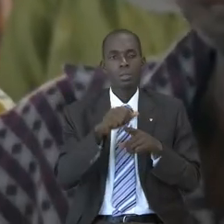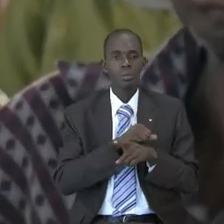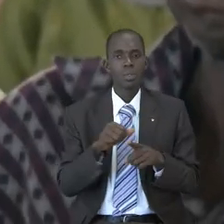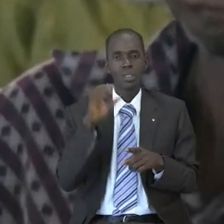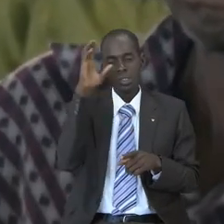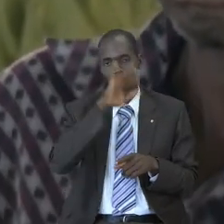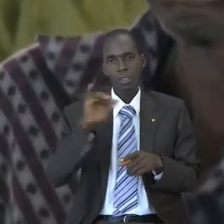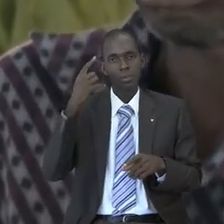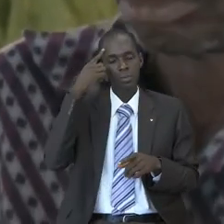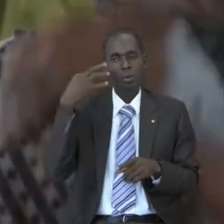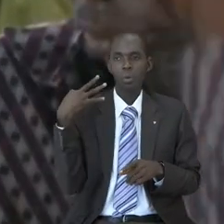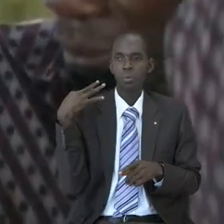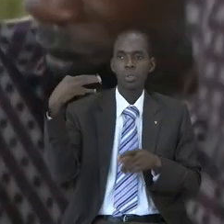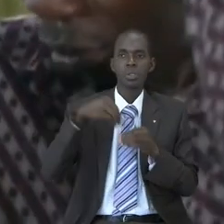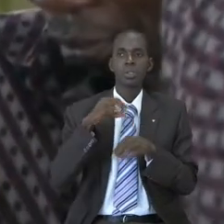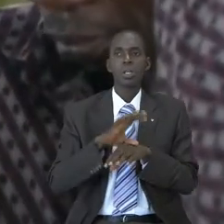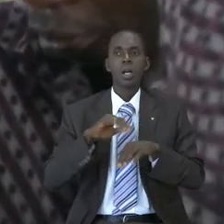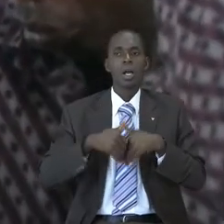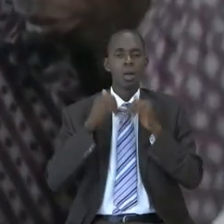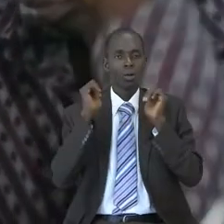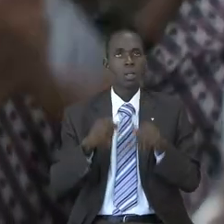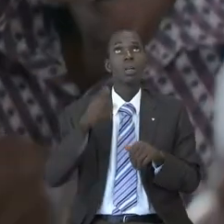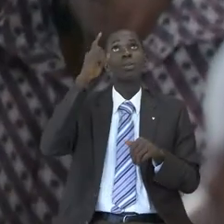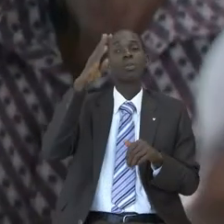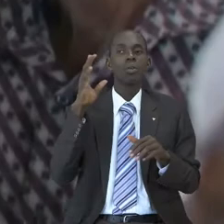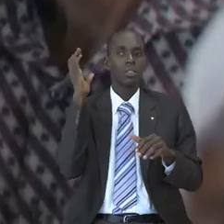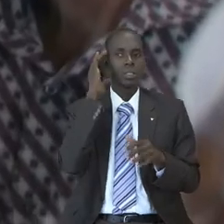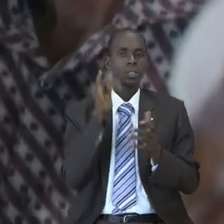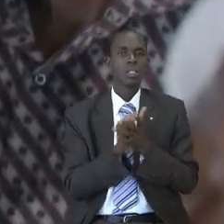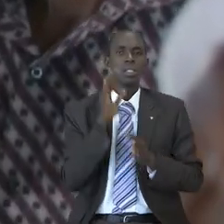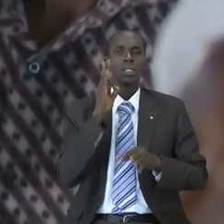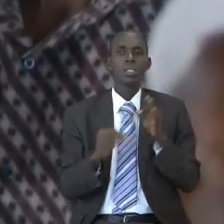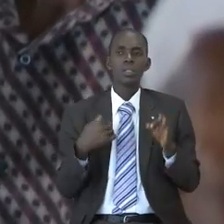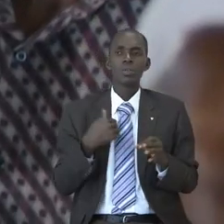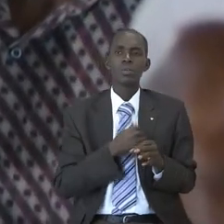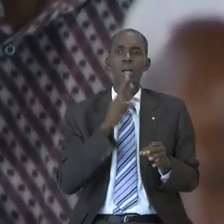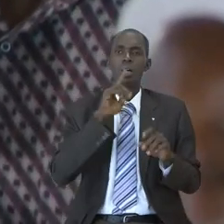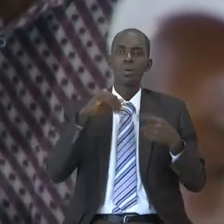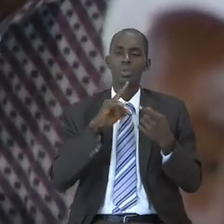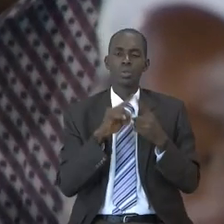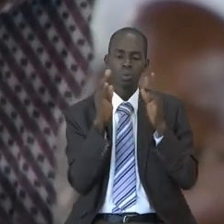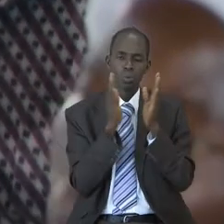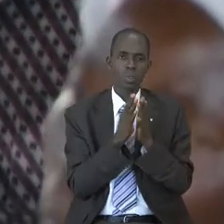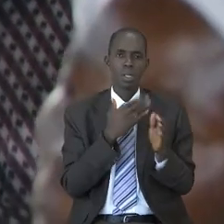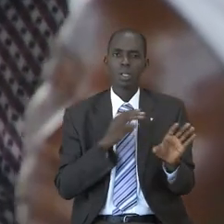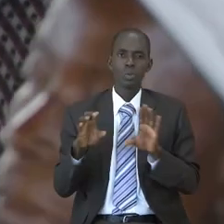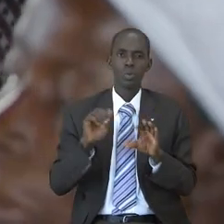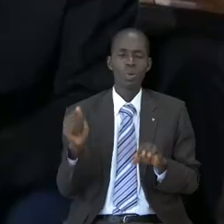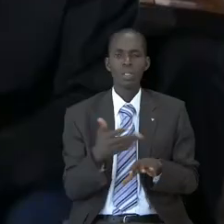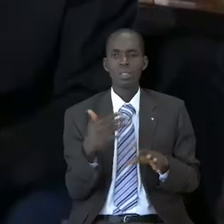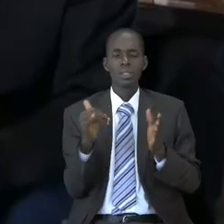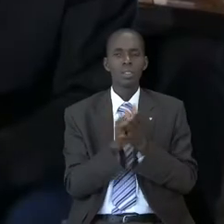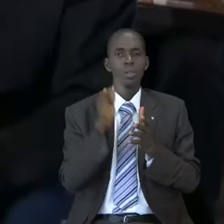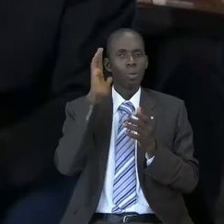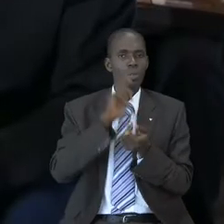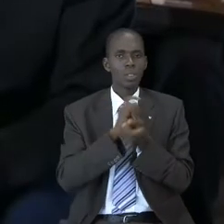the church. How can God hear that? If we're going to pray and we're going to do anything that will change